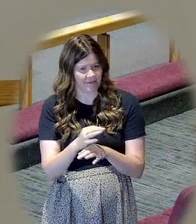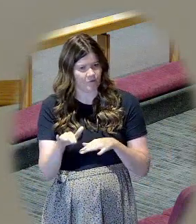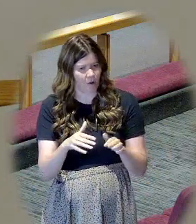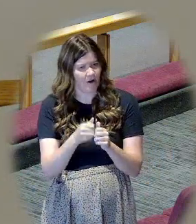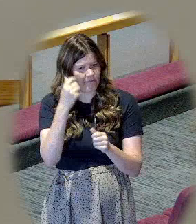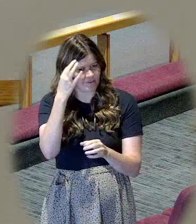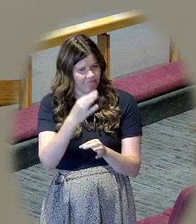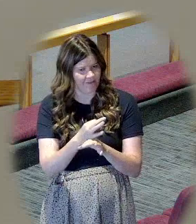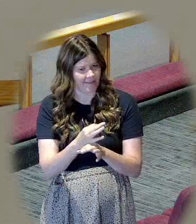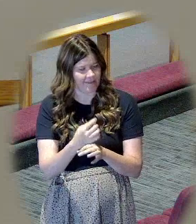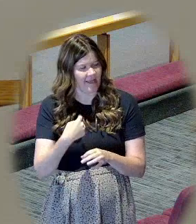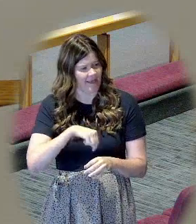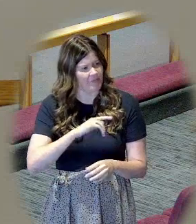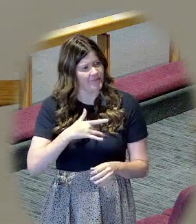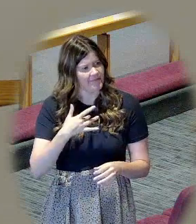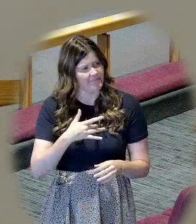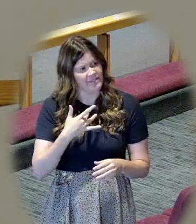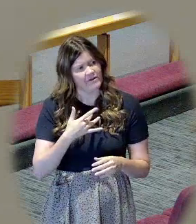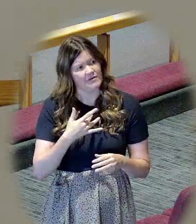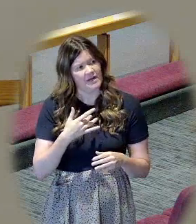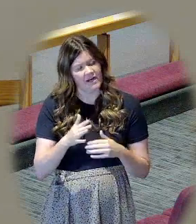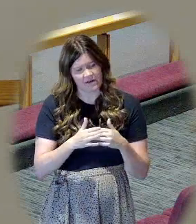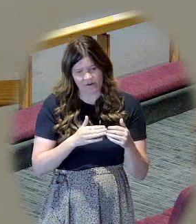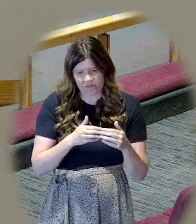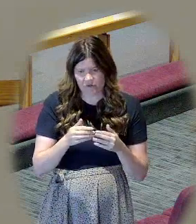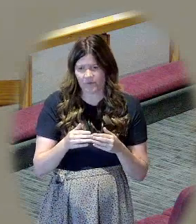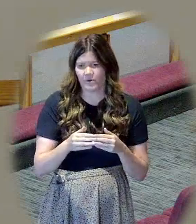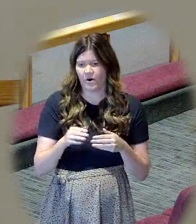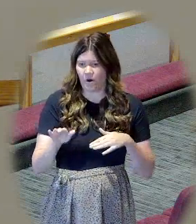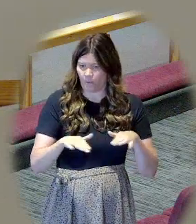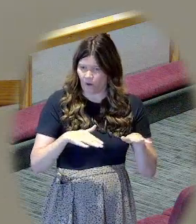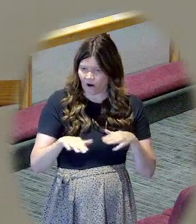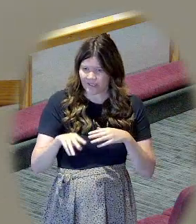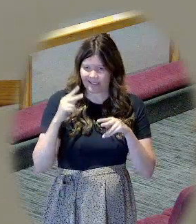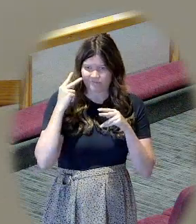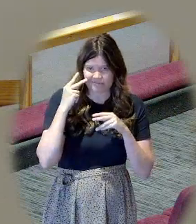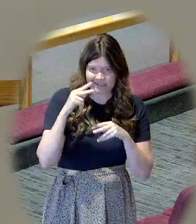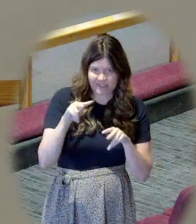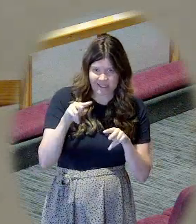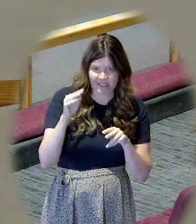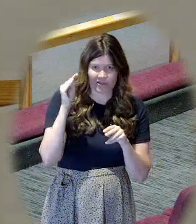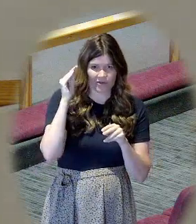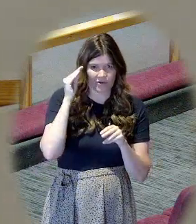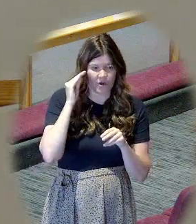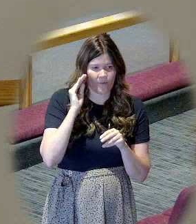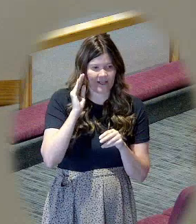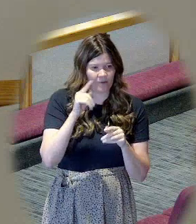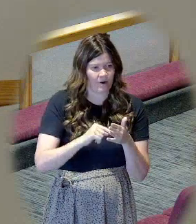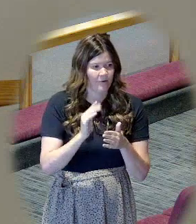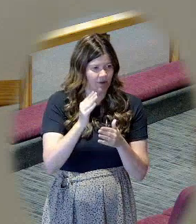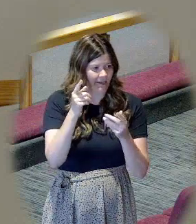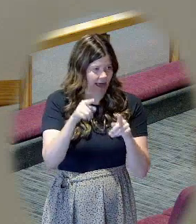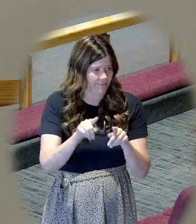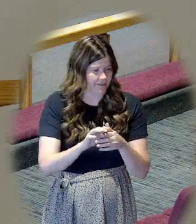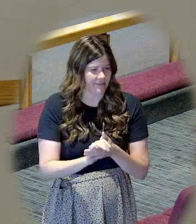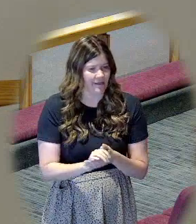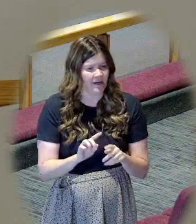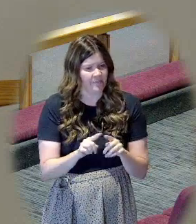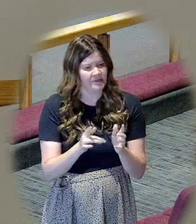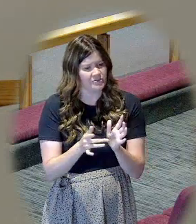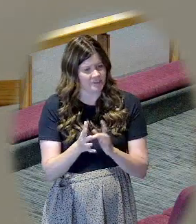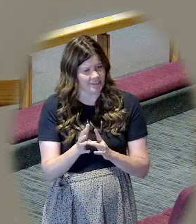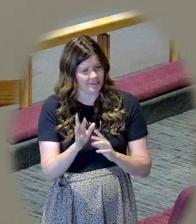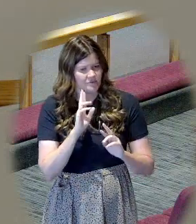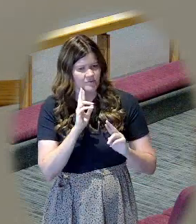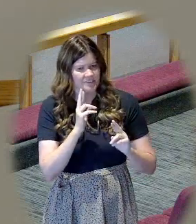equipped and more comfortable walking by sight. It's nice to have something to look at. Now, Jesus responds to this request